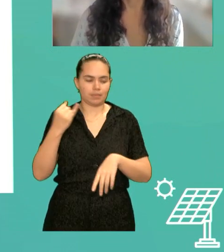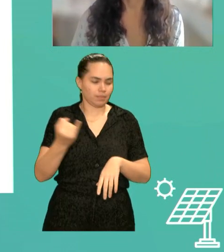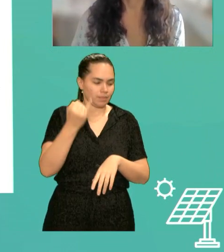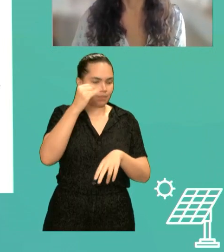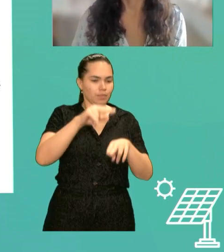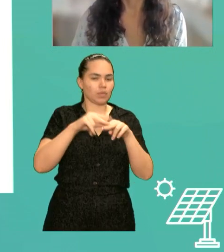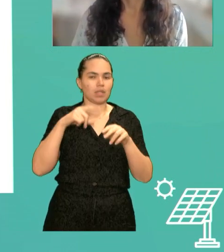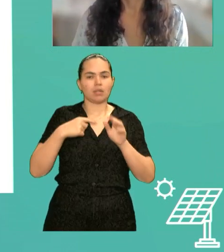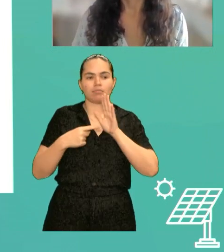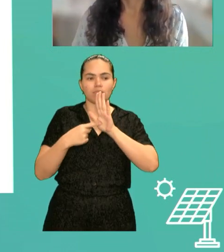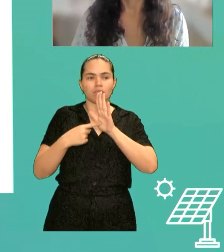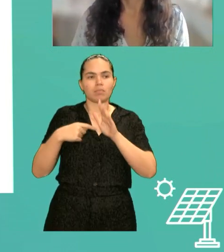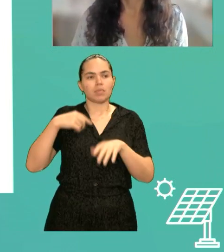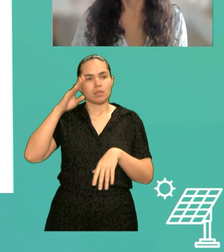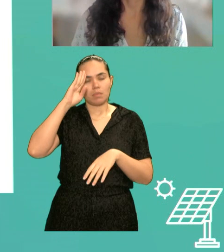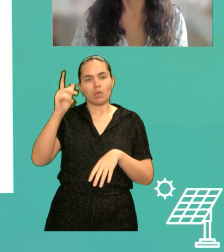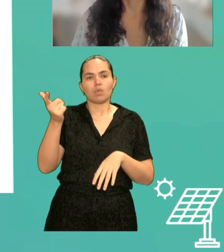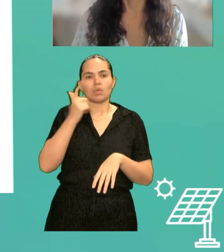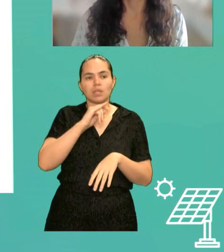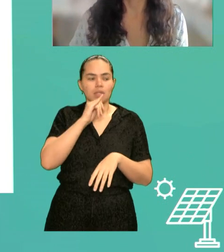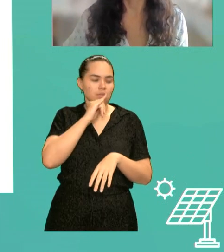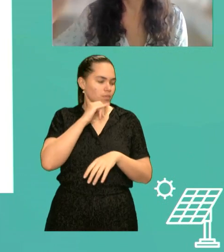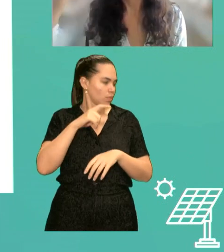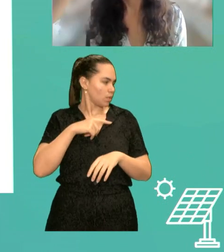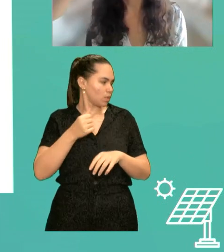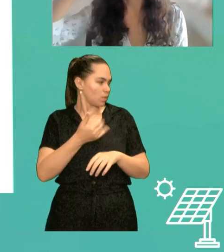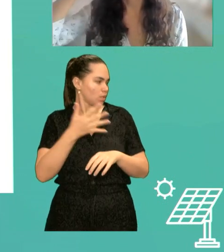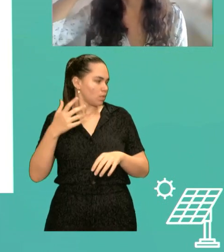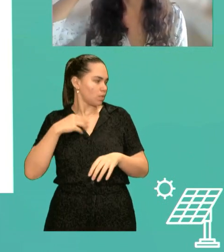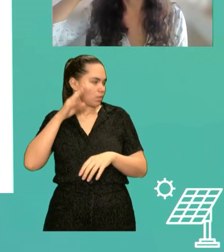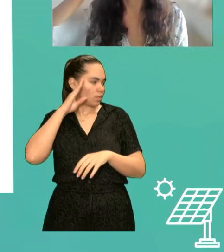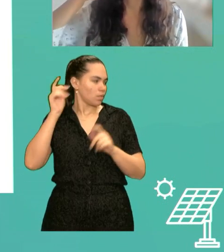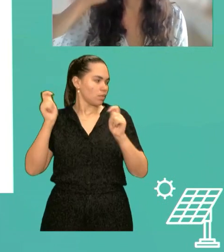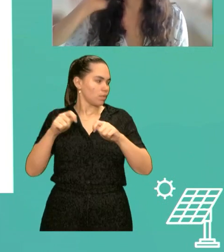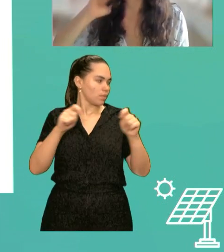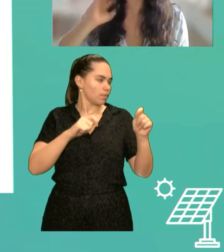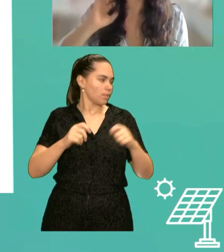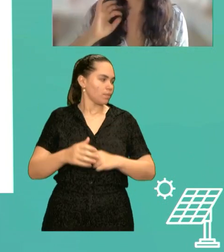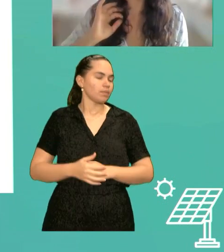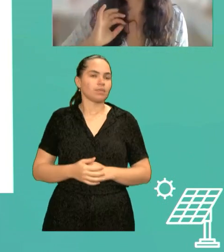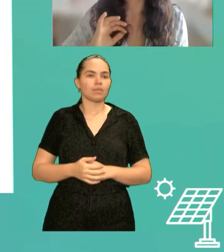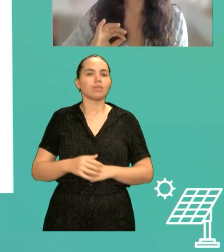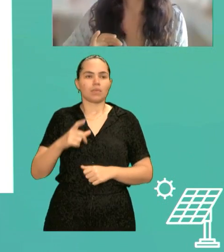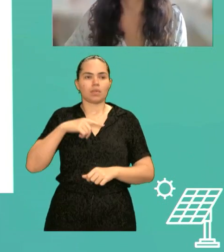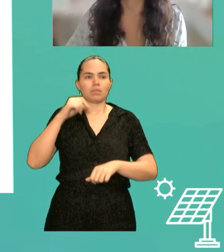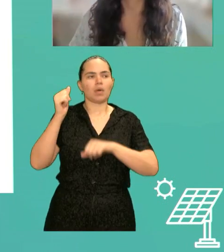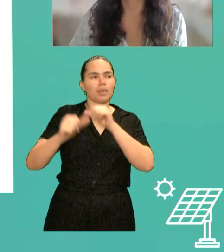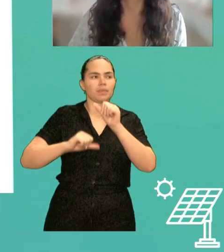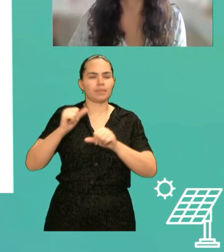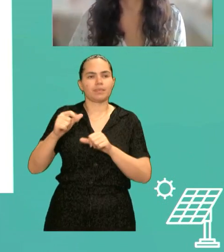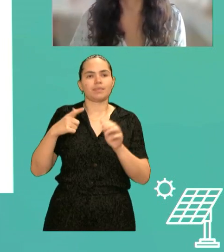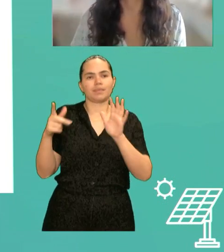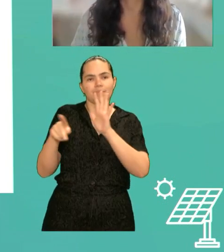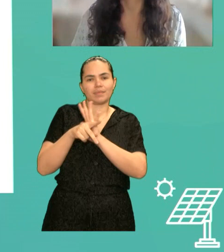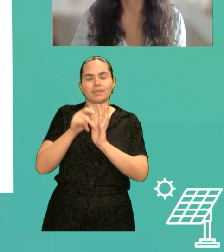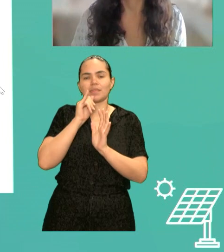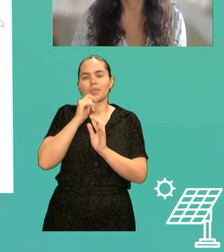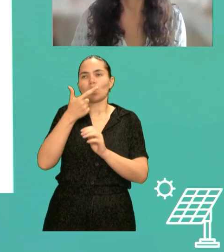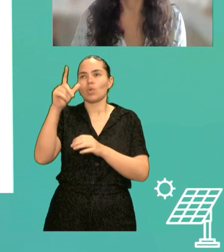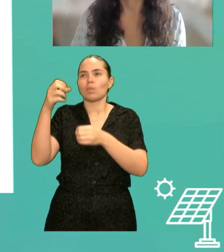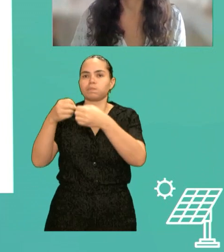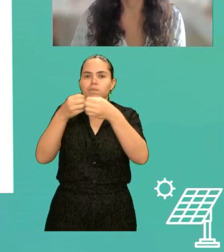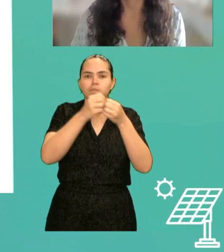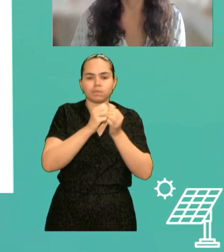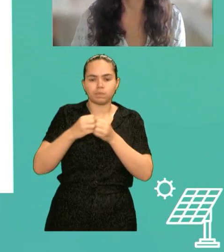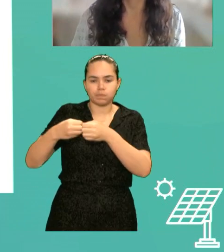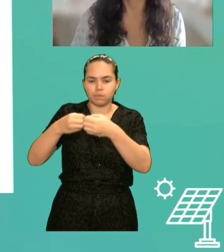So um, for the transformation of hydrogen in other molecules, we see this as